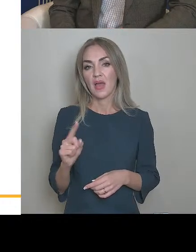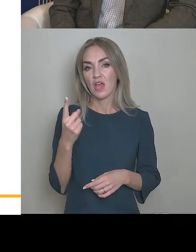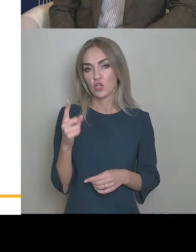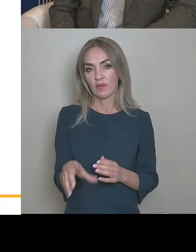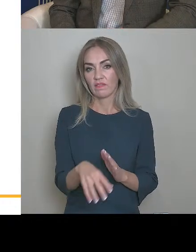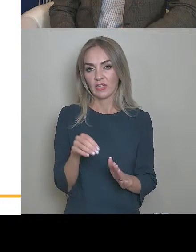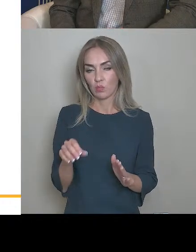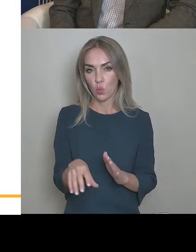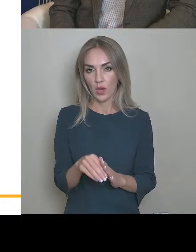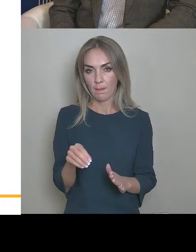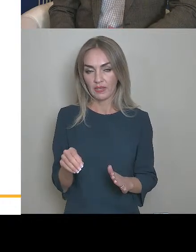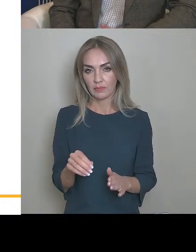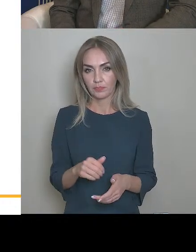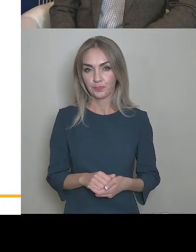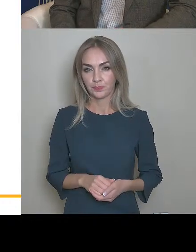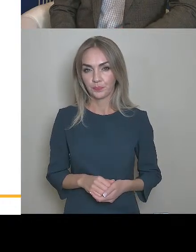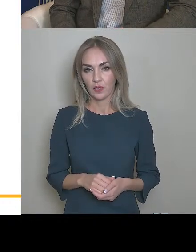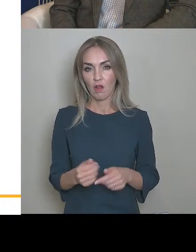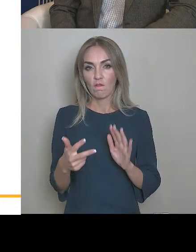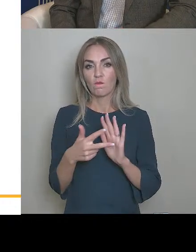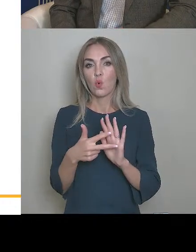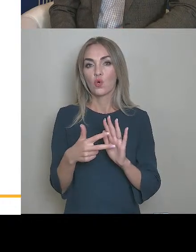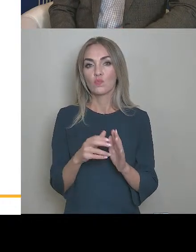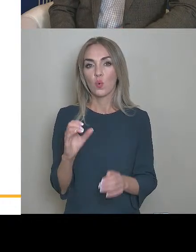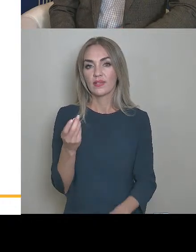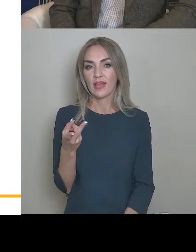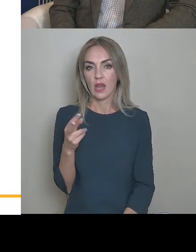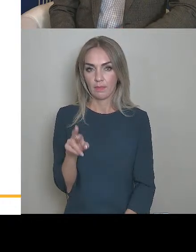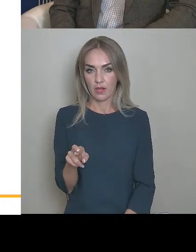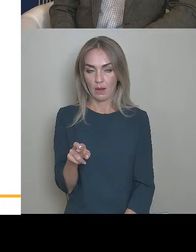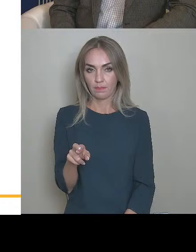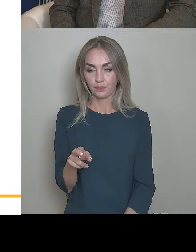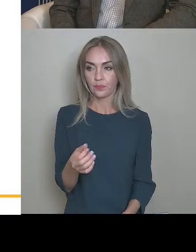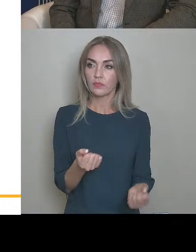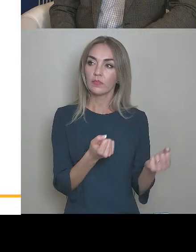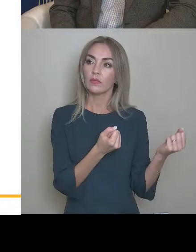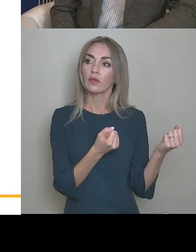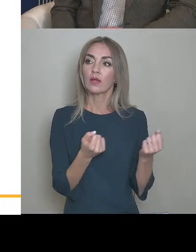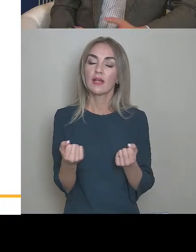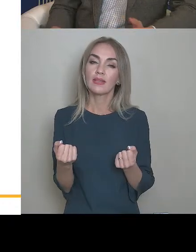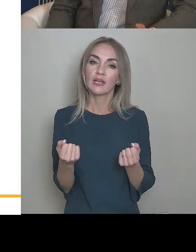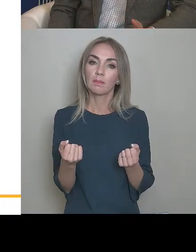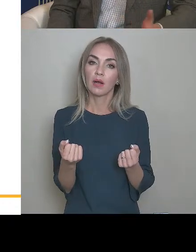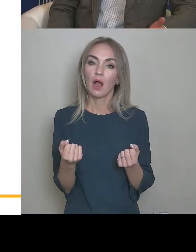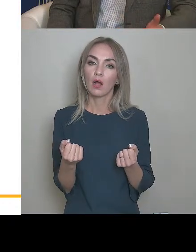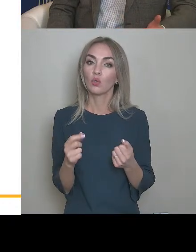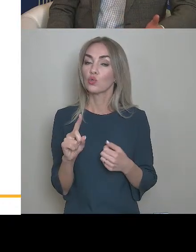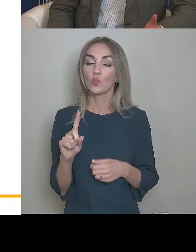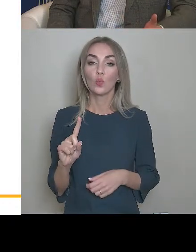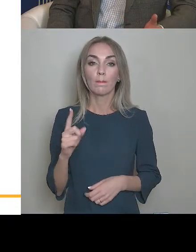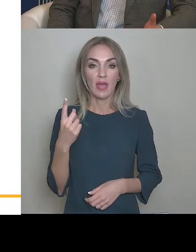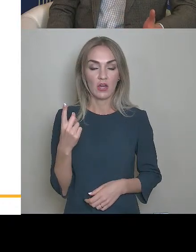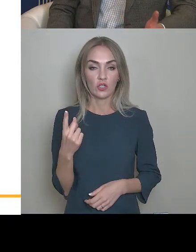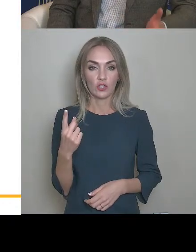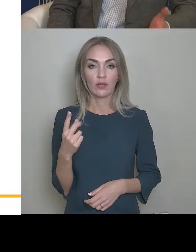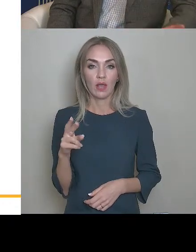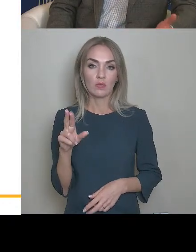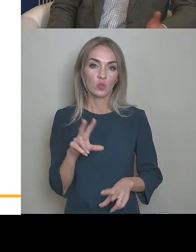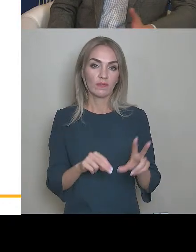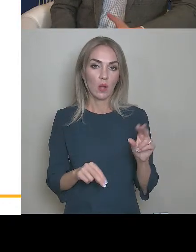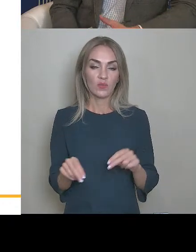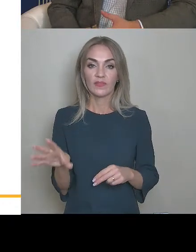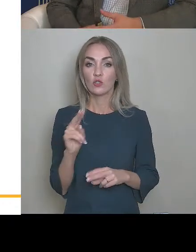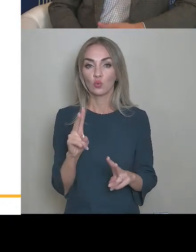should have been appointed together simultaneously with the first election, but the delay took place. Why